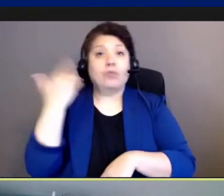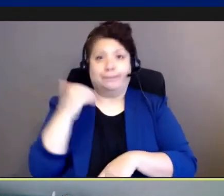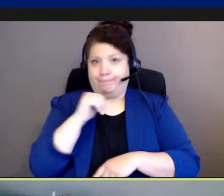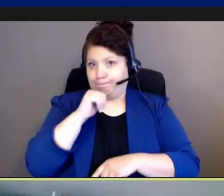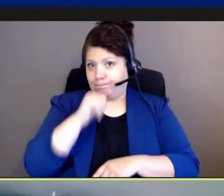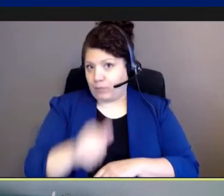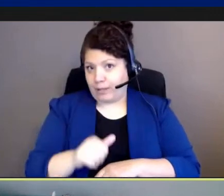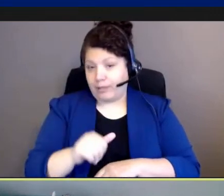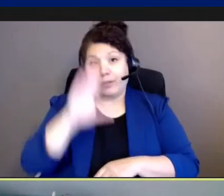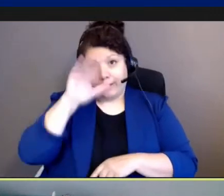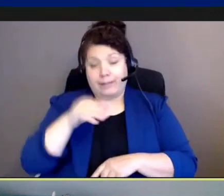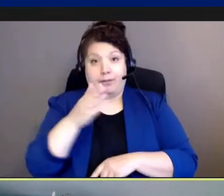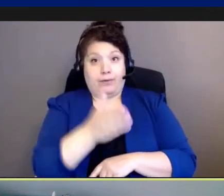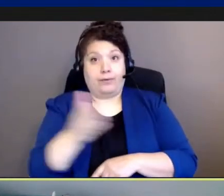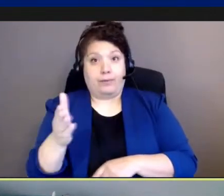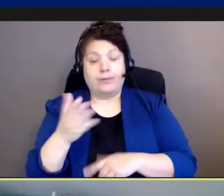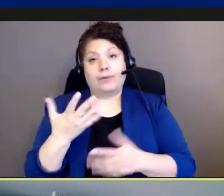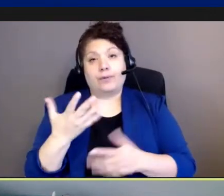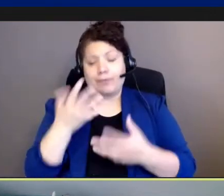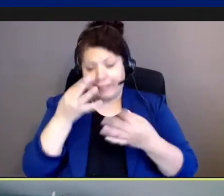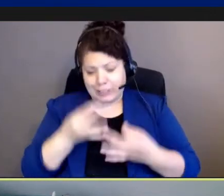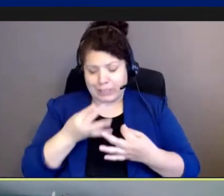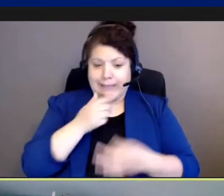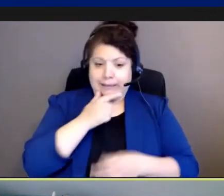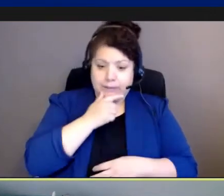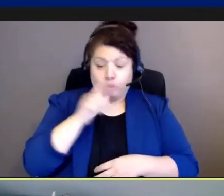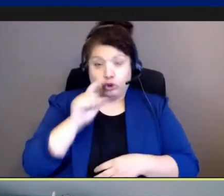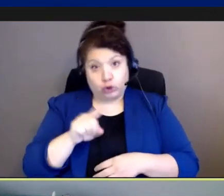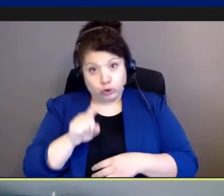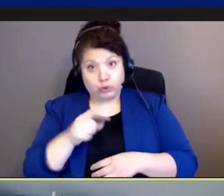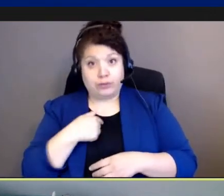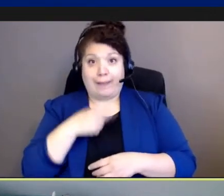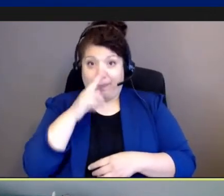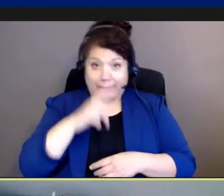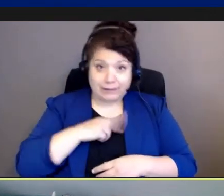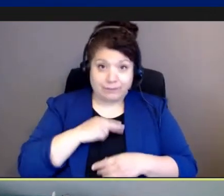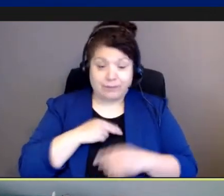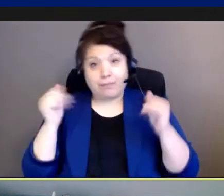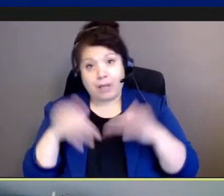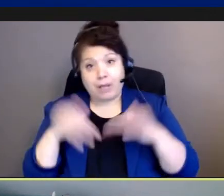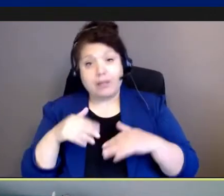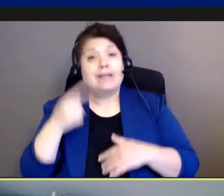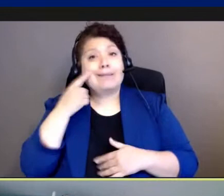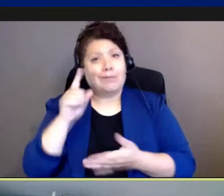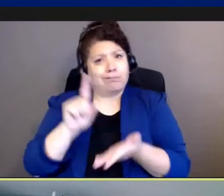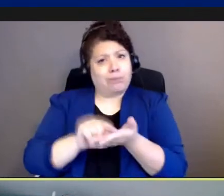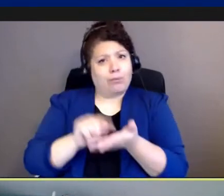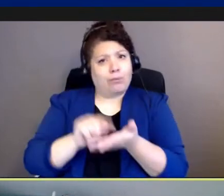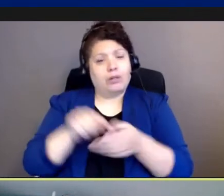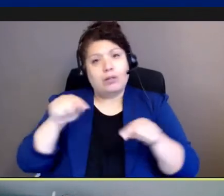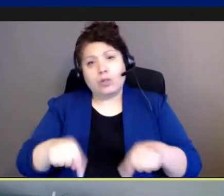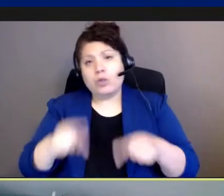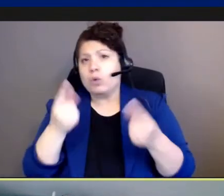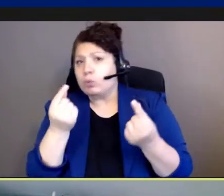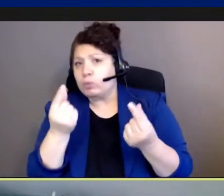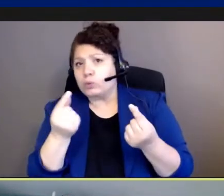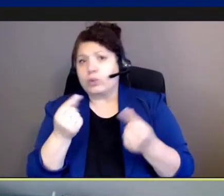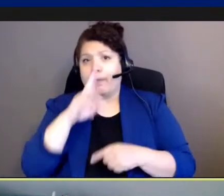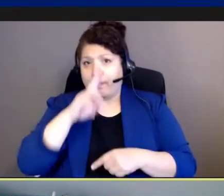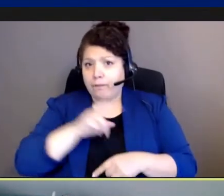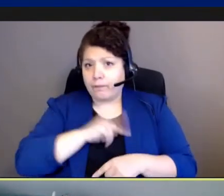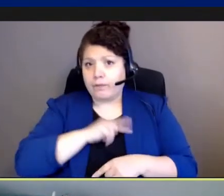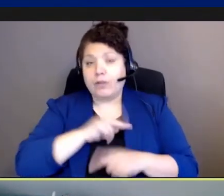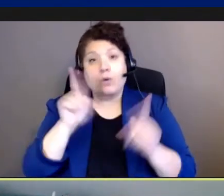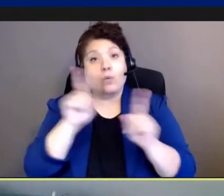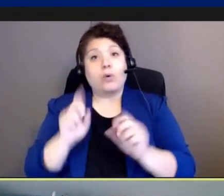being made by Ottawa residents. OPH has published guidance for social gatherings during COVID-19 on the OPH